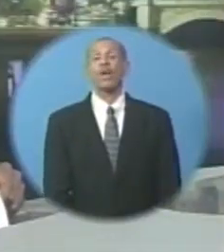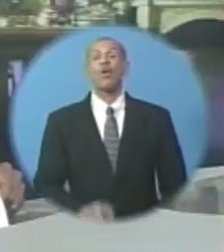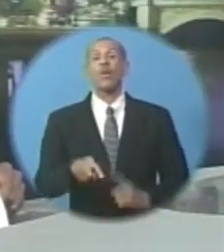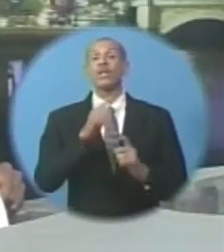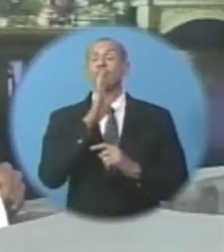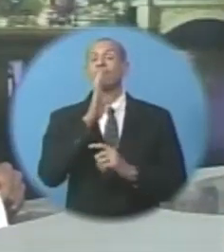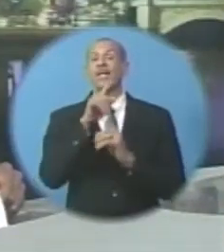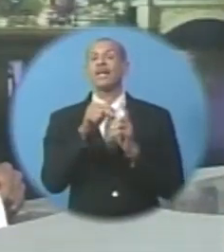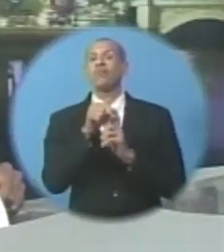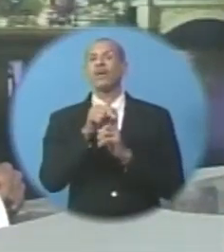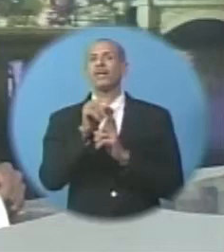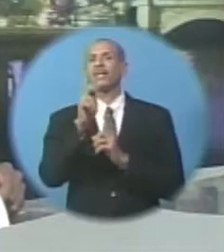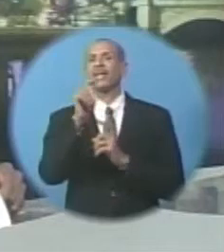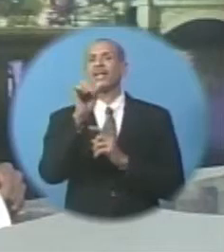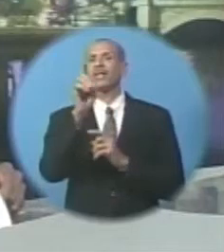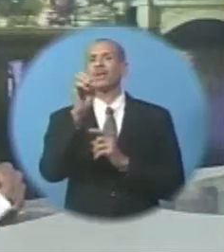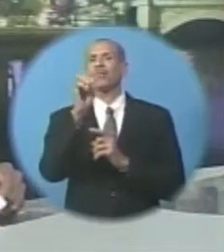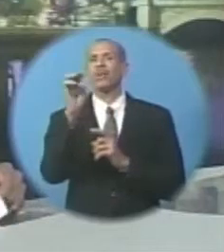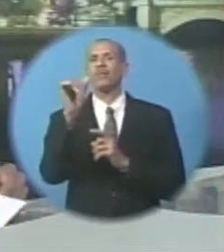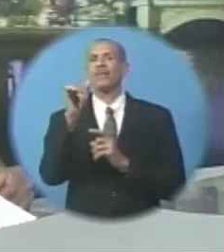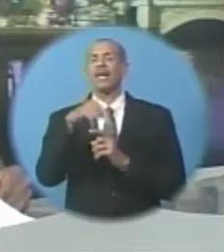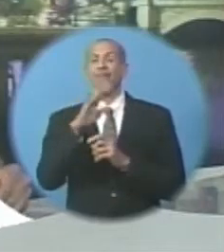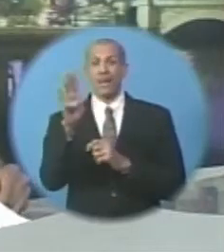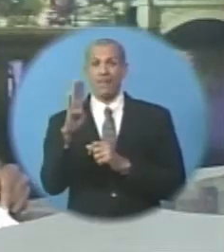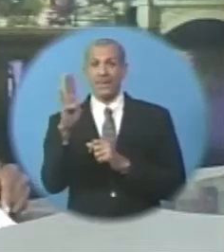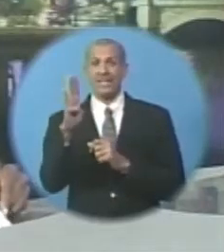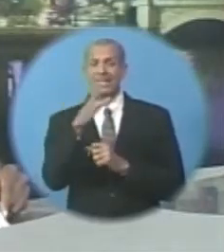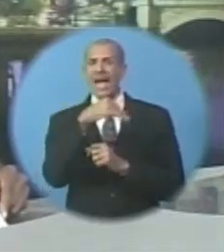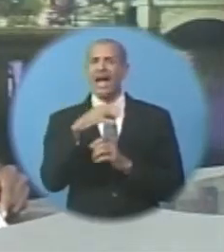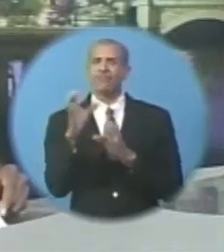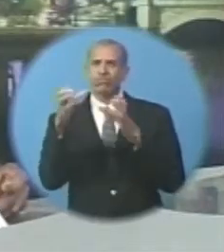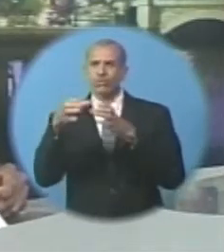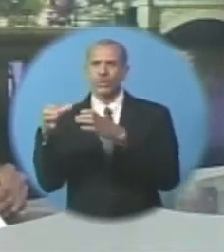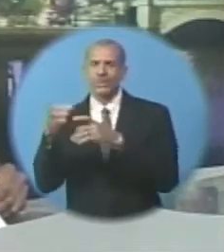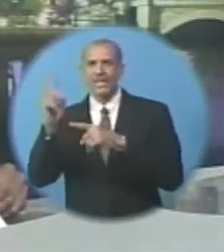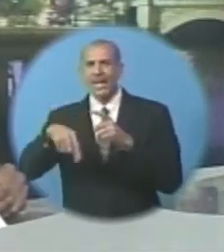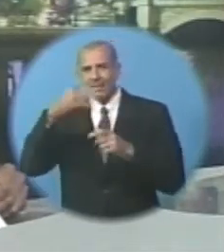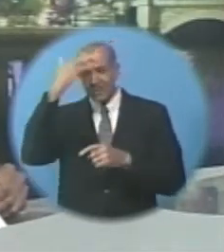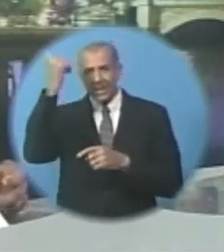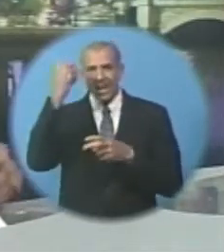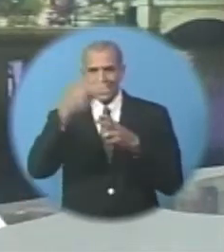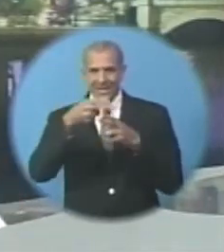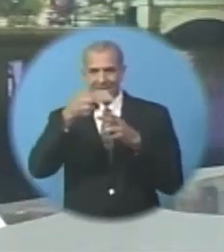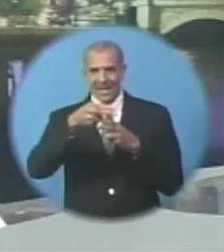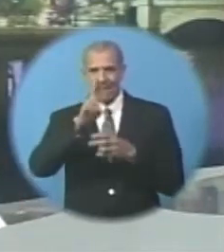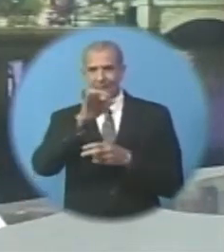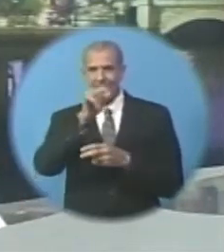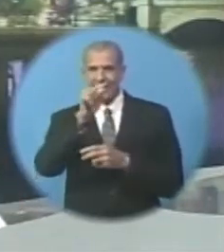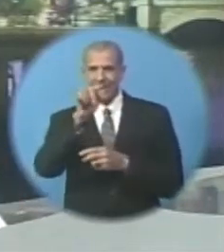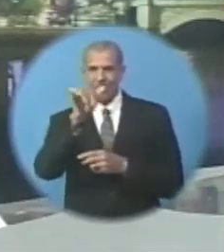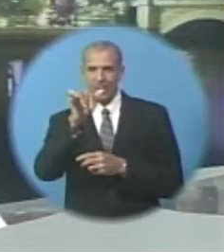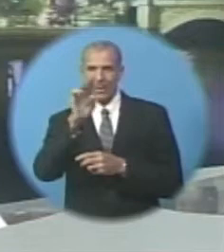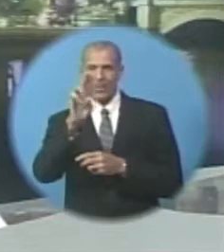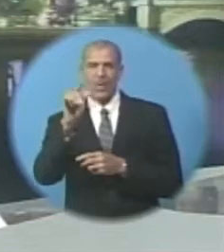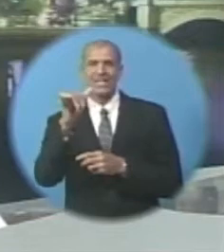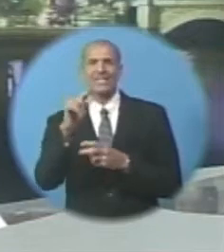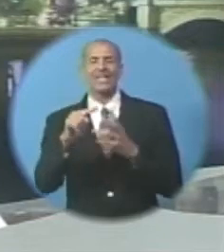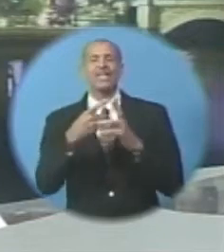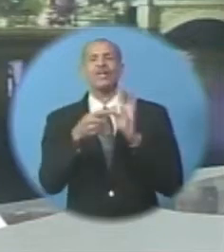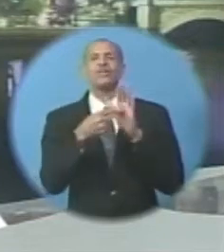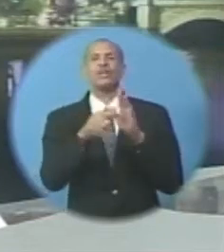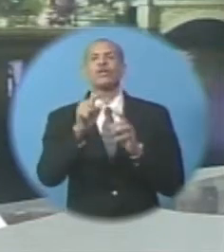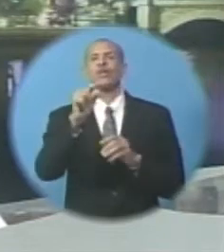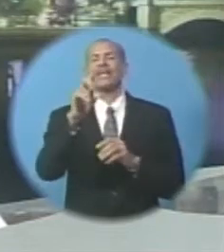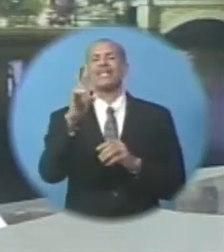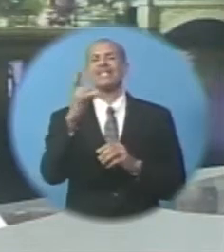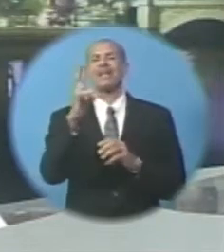speaking about Kadoomantin, Barbados, and bands in particular, you cannot leave out the name Betty West. The veteran designer launched her